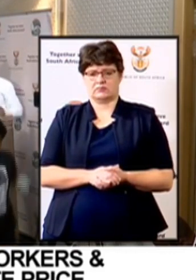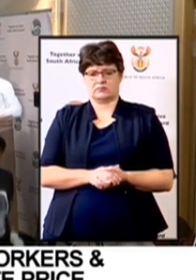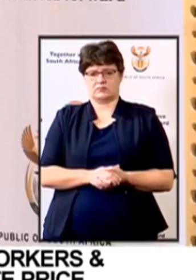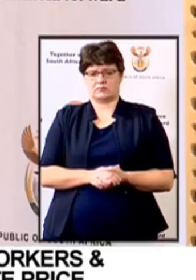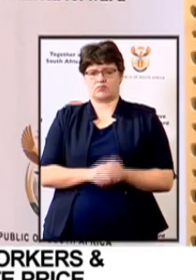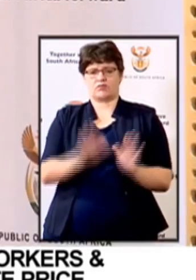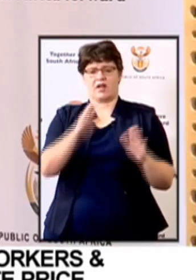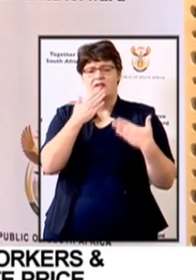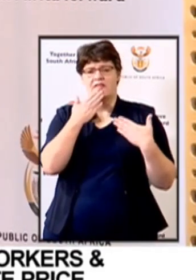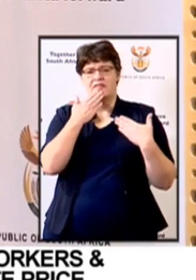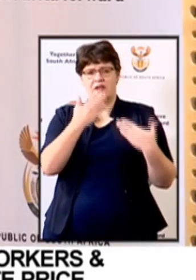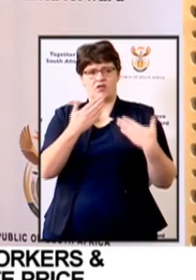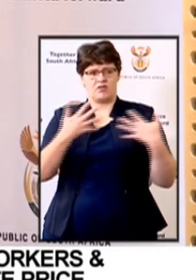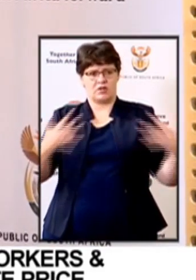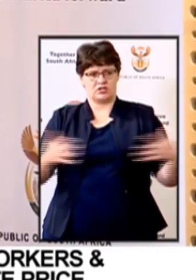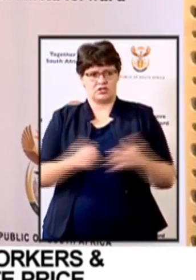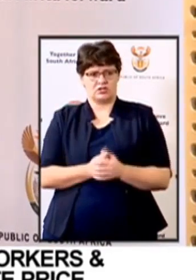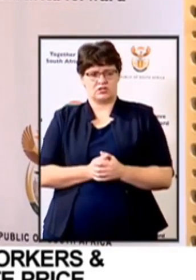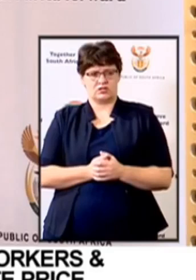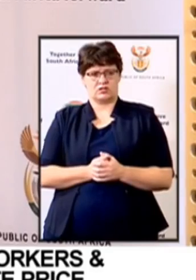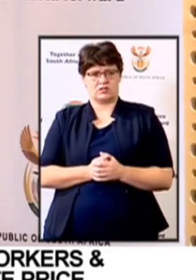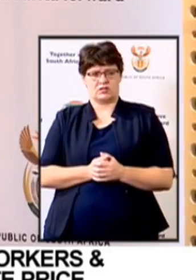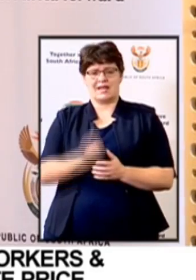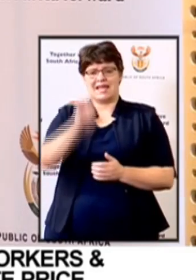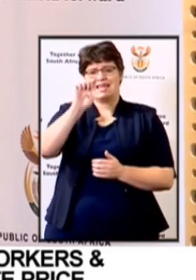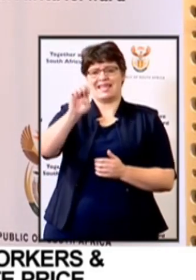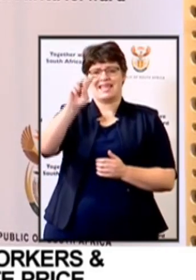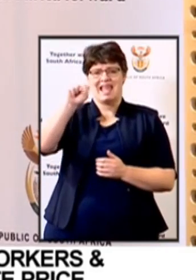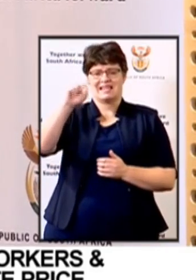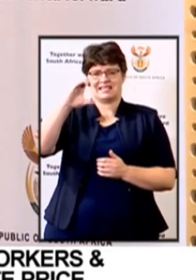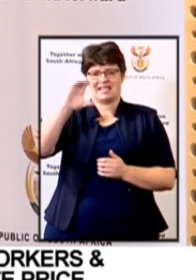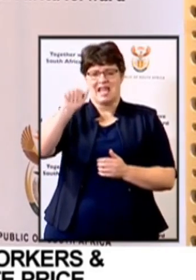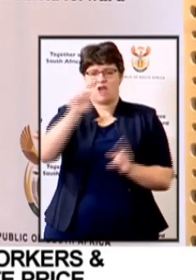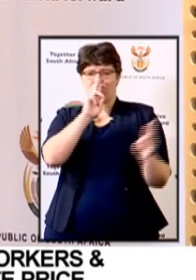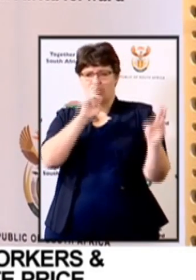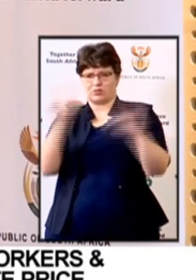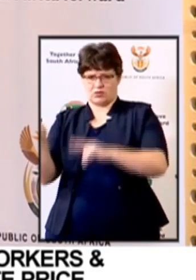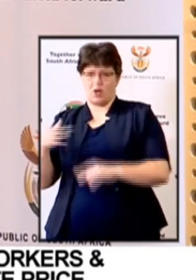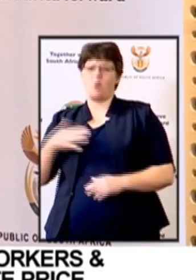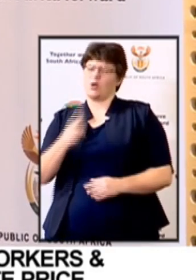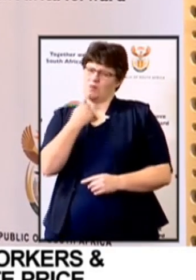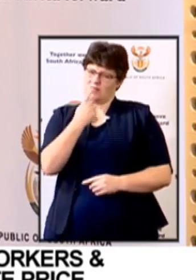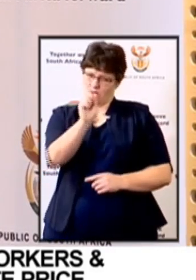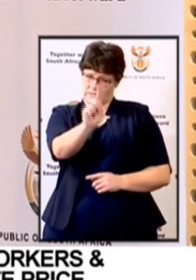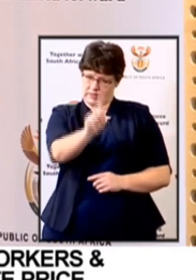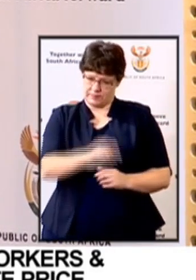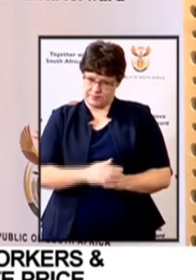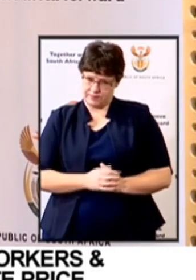Thank you very much. In response to ENCA, I want to say the following.